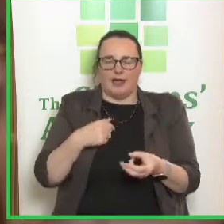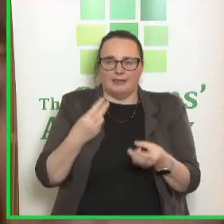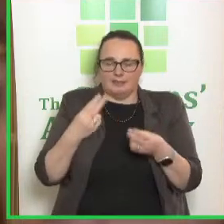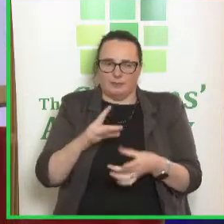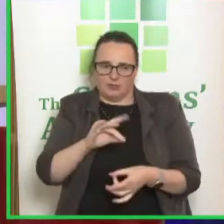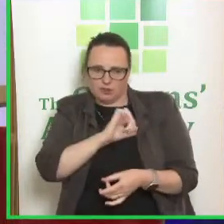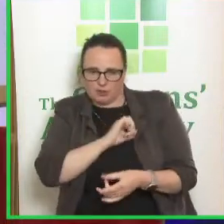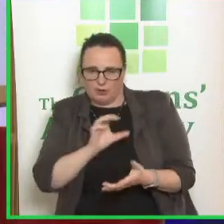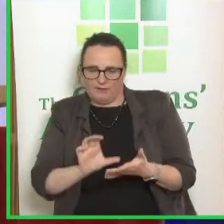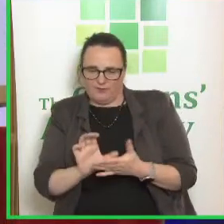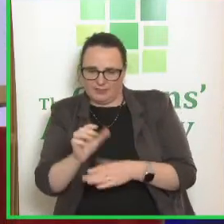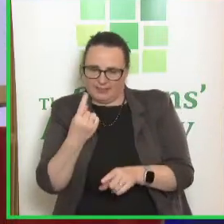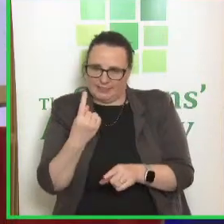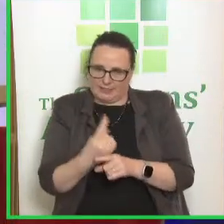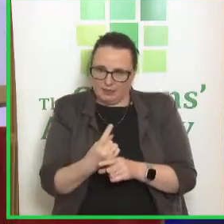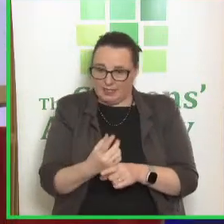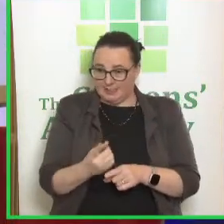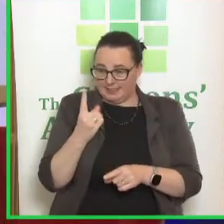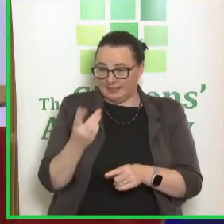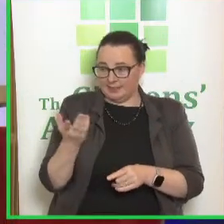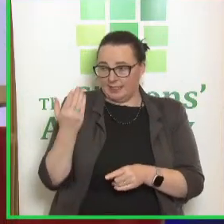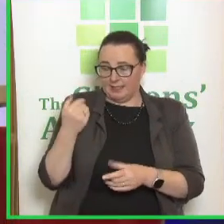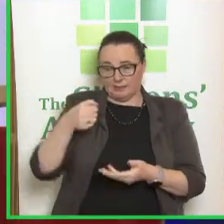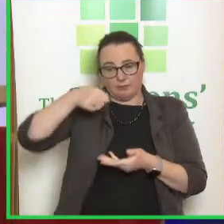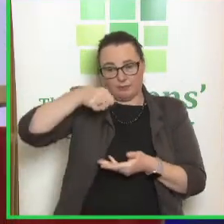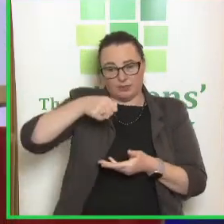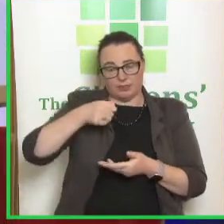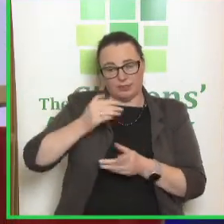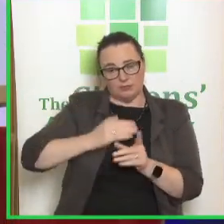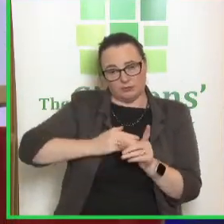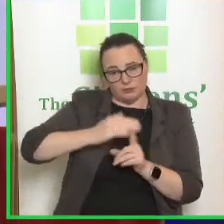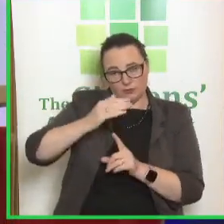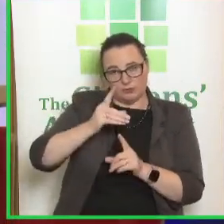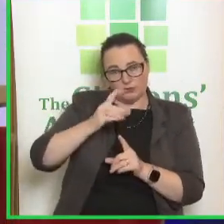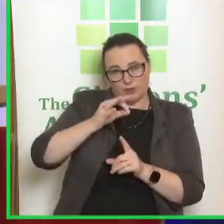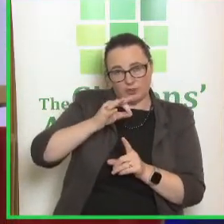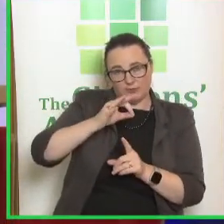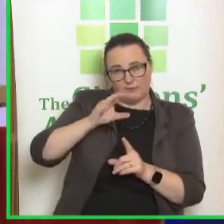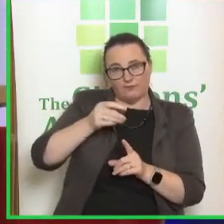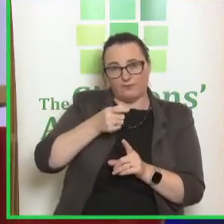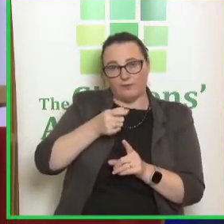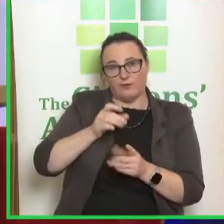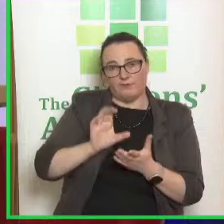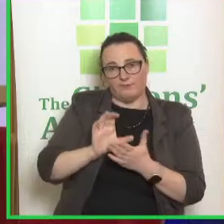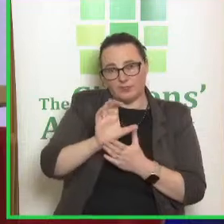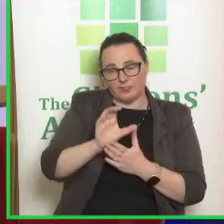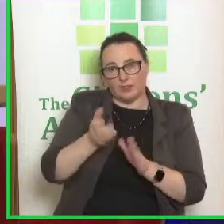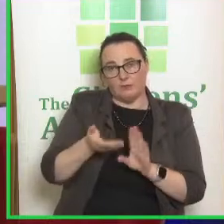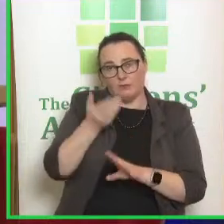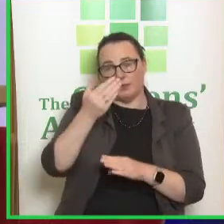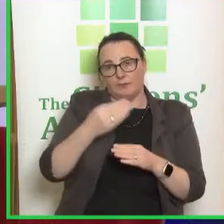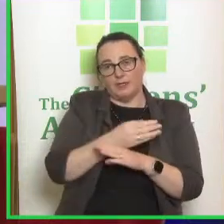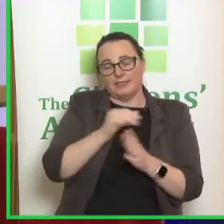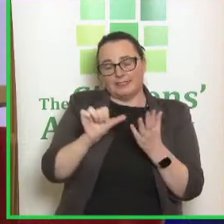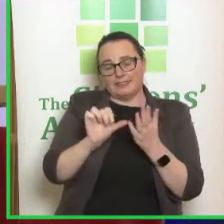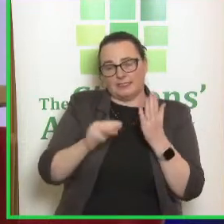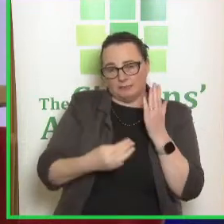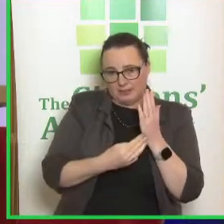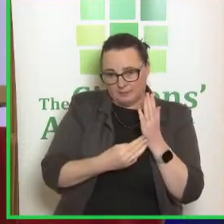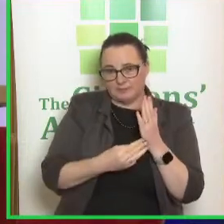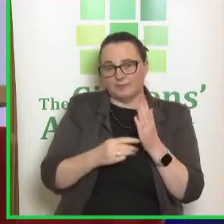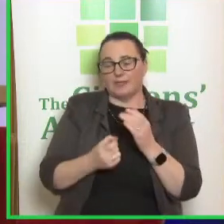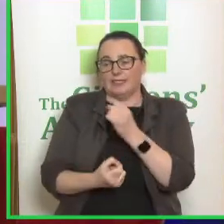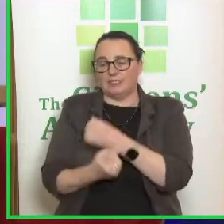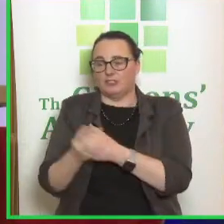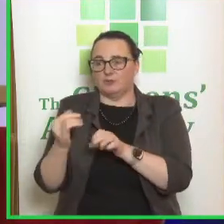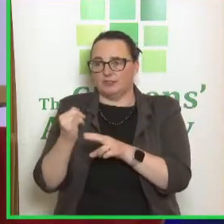that the funding is there. I have in the last budget, I've increased the drugs funding by 6 million, despite the issues within the